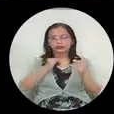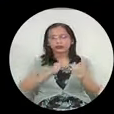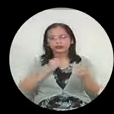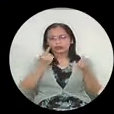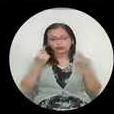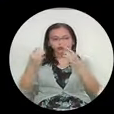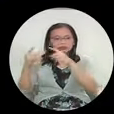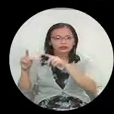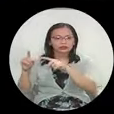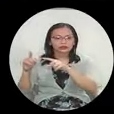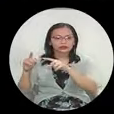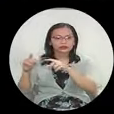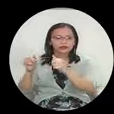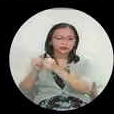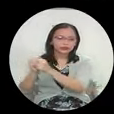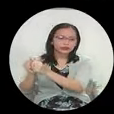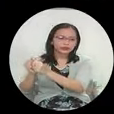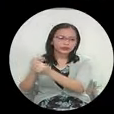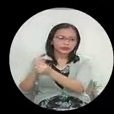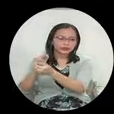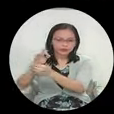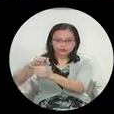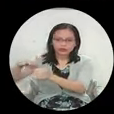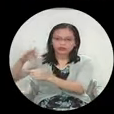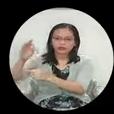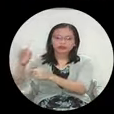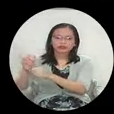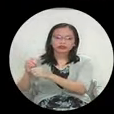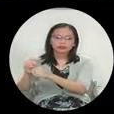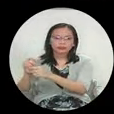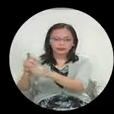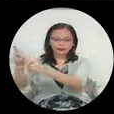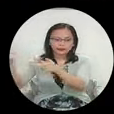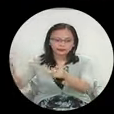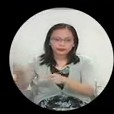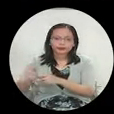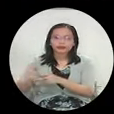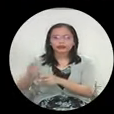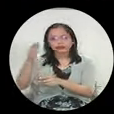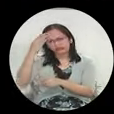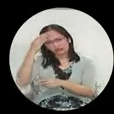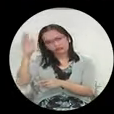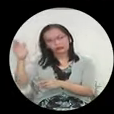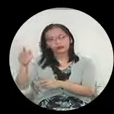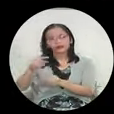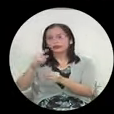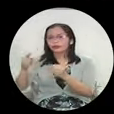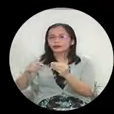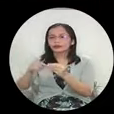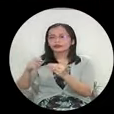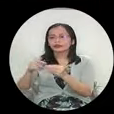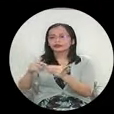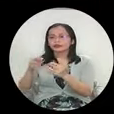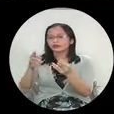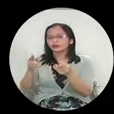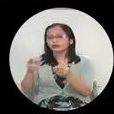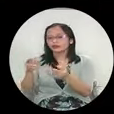go bound in the Spirit unto Jerusalem, not knowing the things that shall befall me